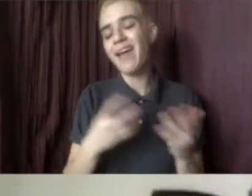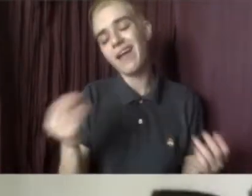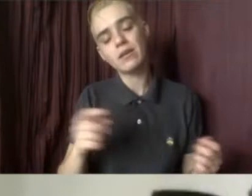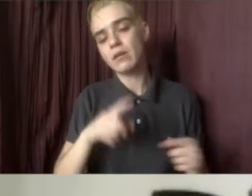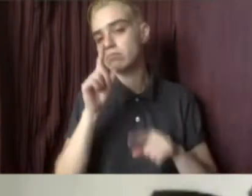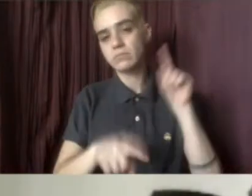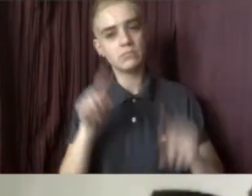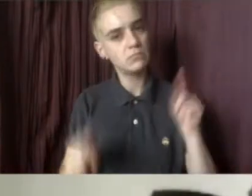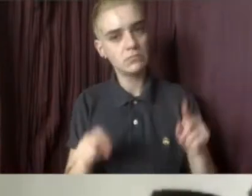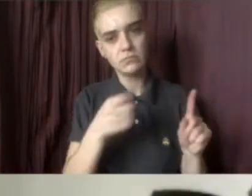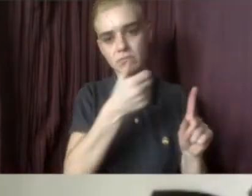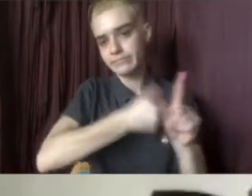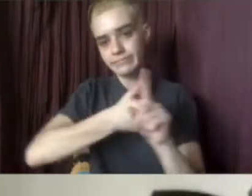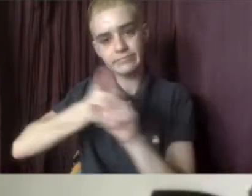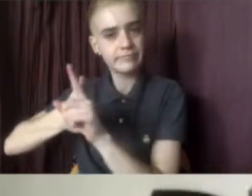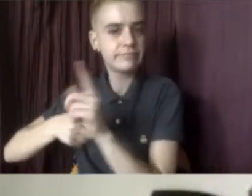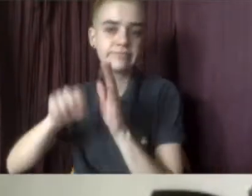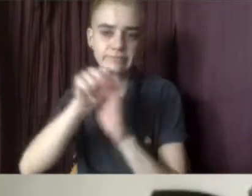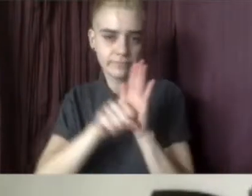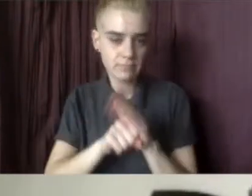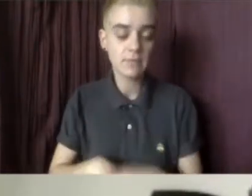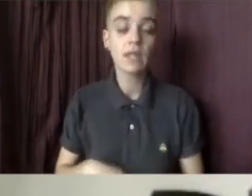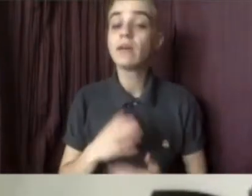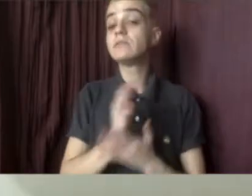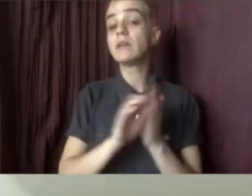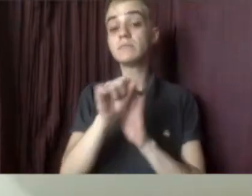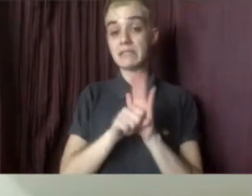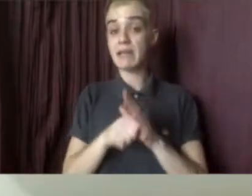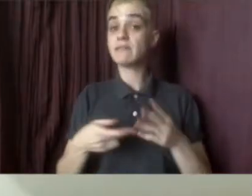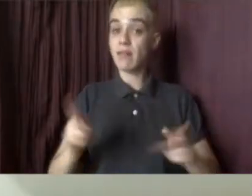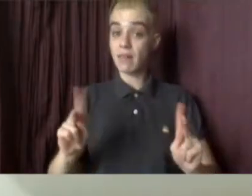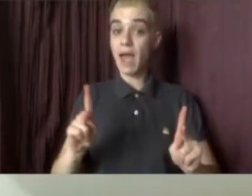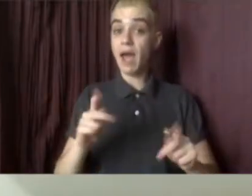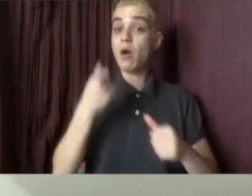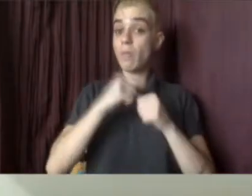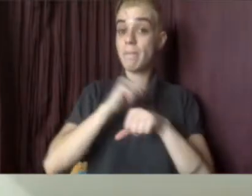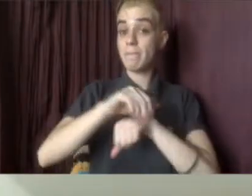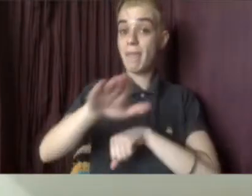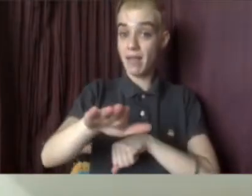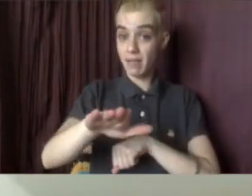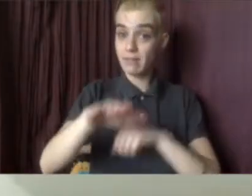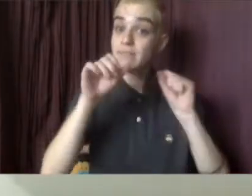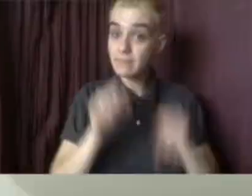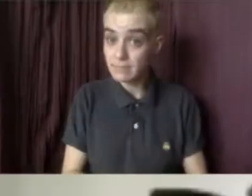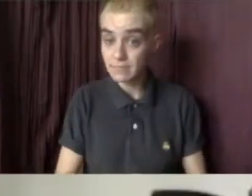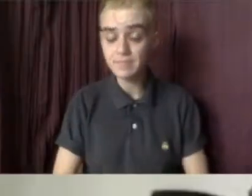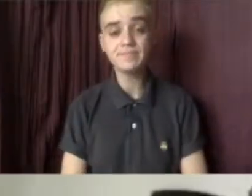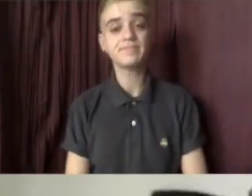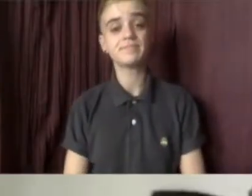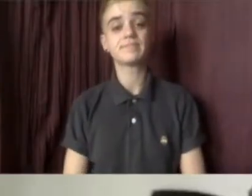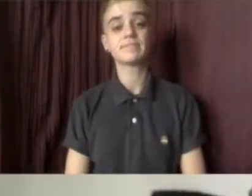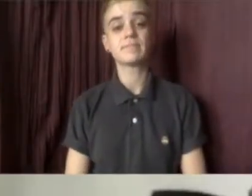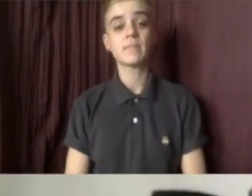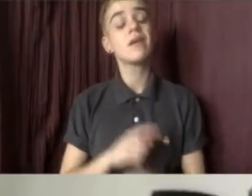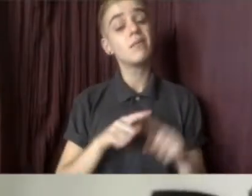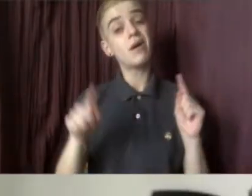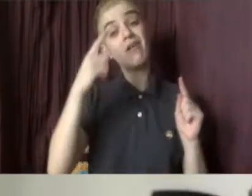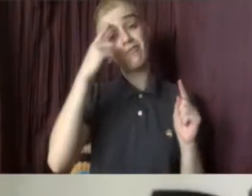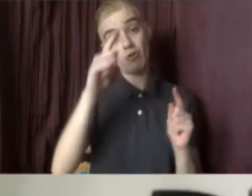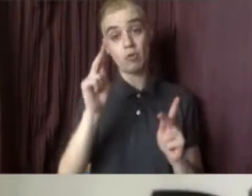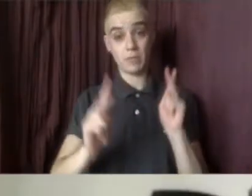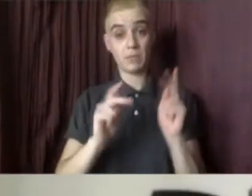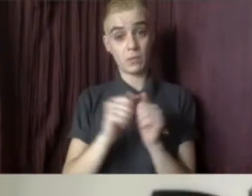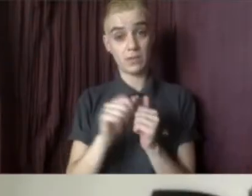that offers a registration form in Braille. So our people who are blind or